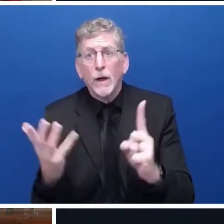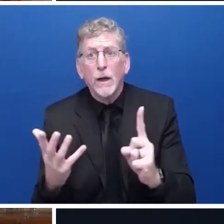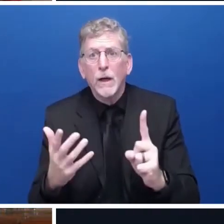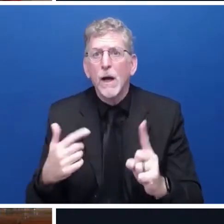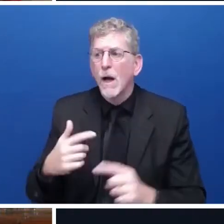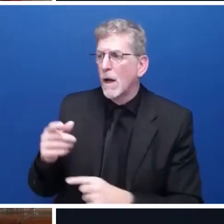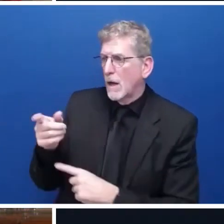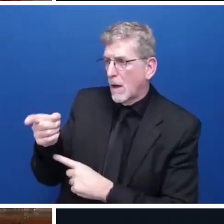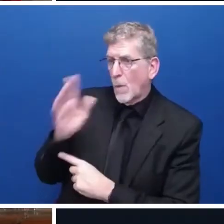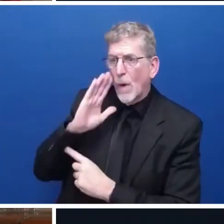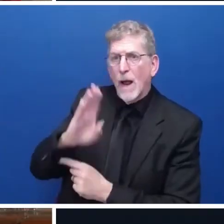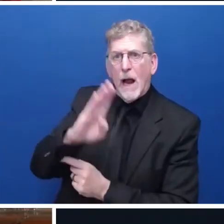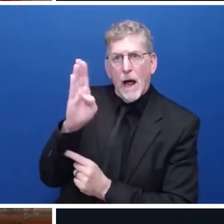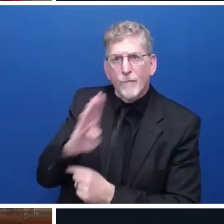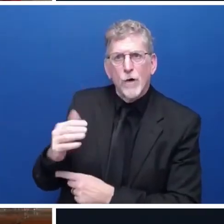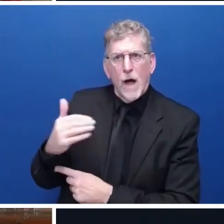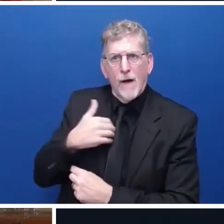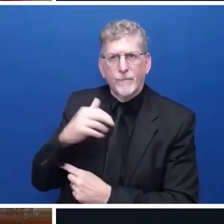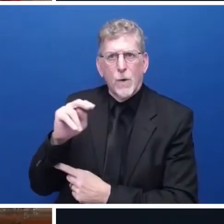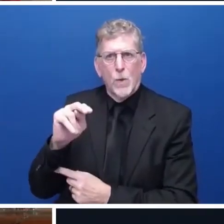My preference